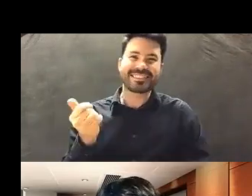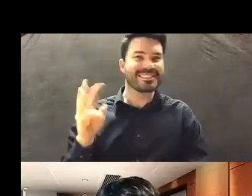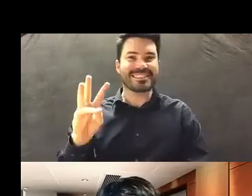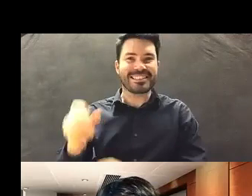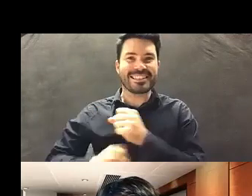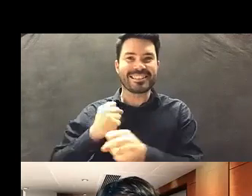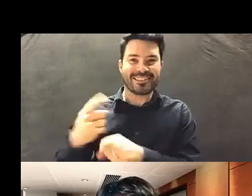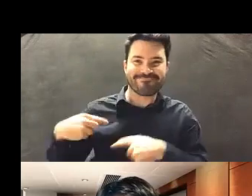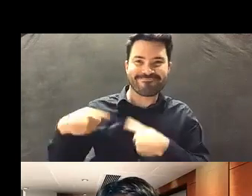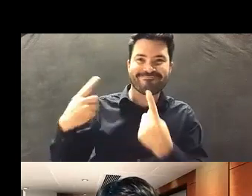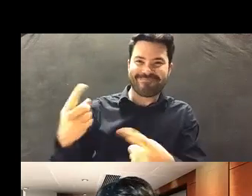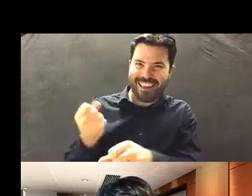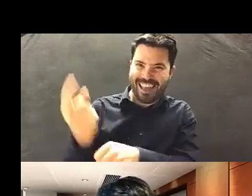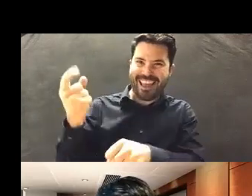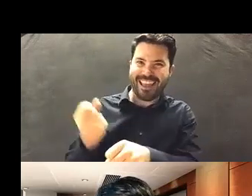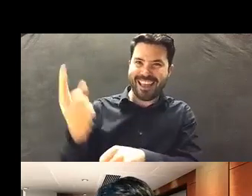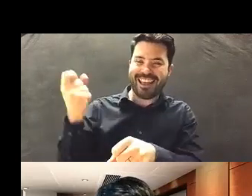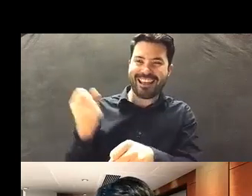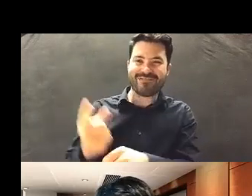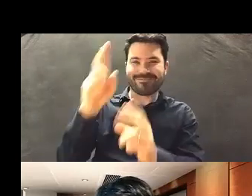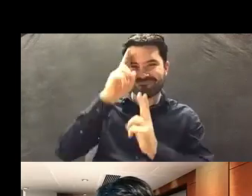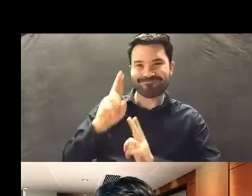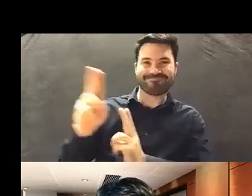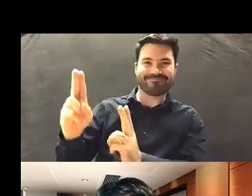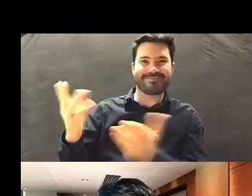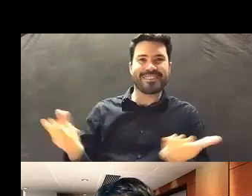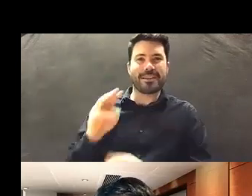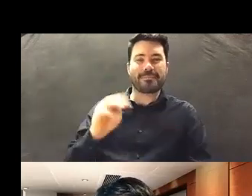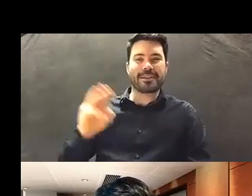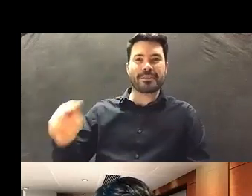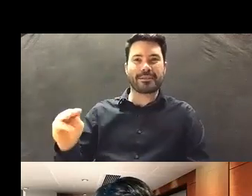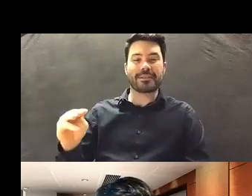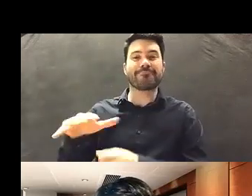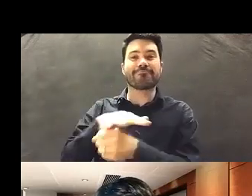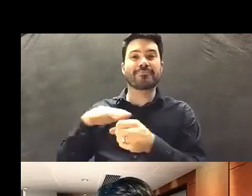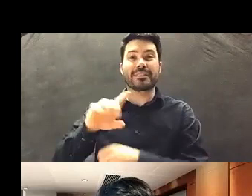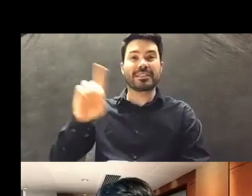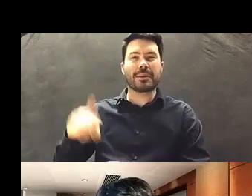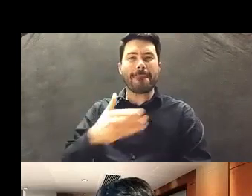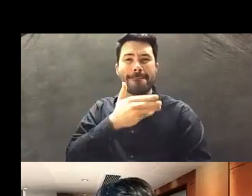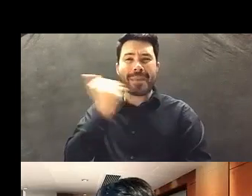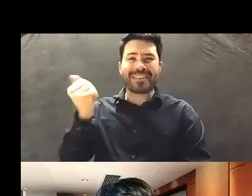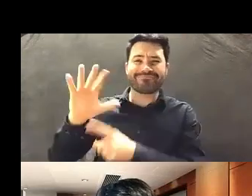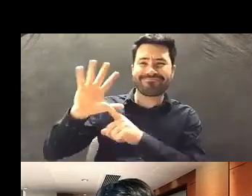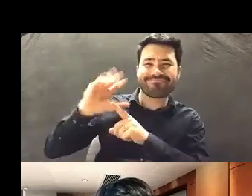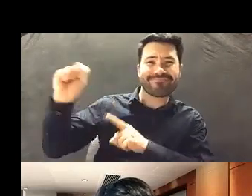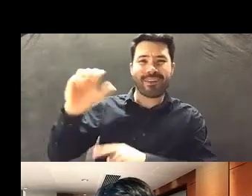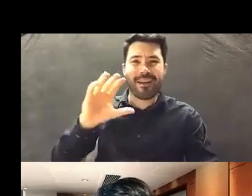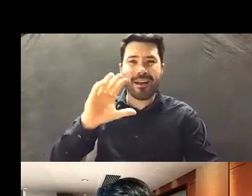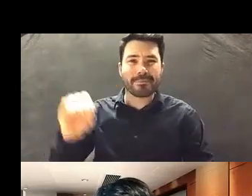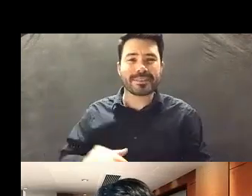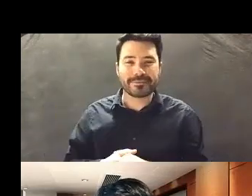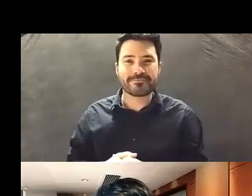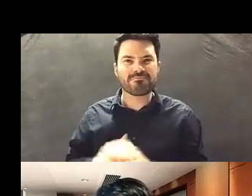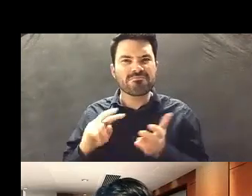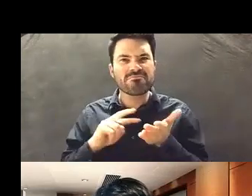Michigan Medicine has been honored as one of Metro Detroit's best and brightest companies to work for. What does that